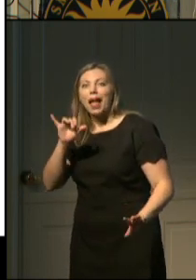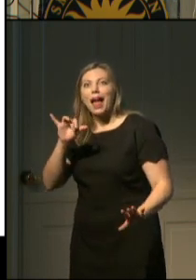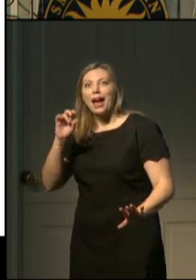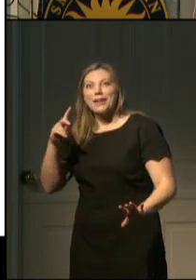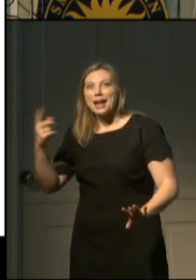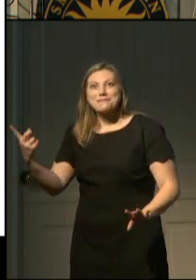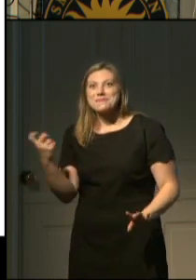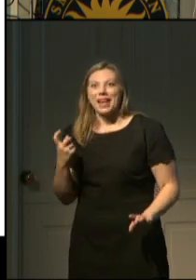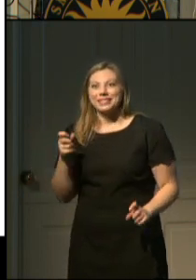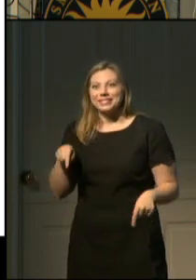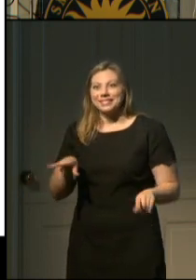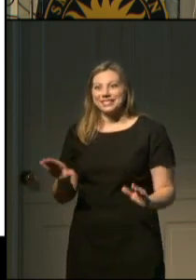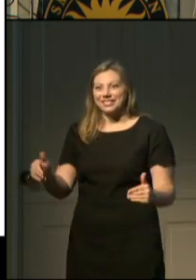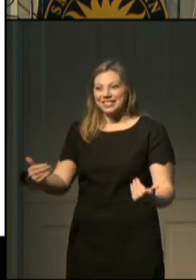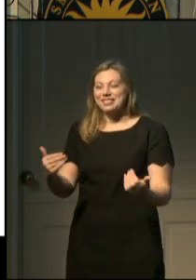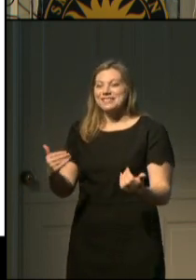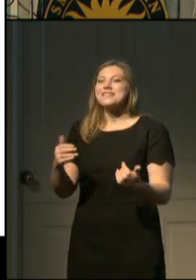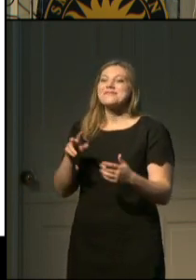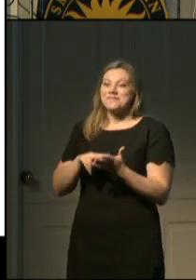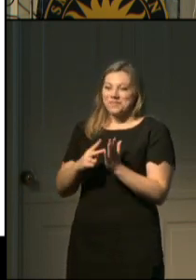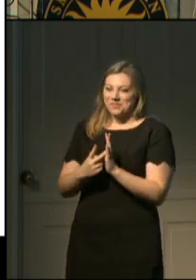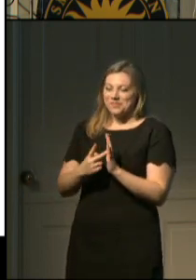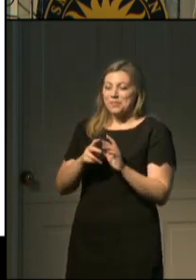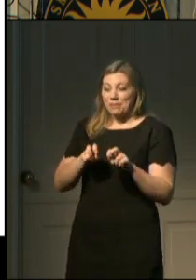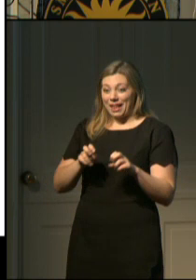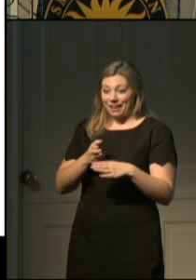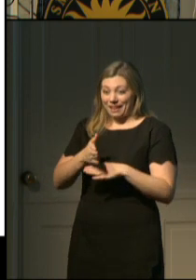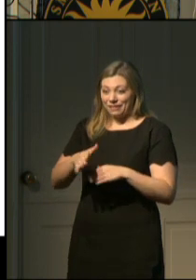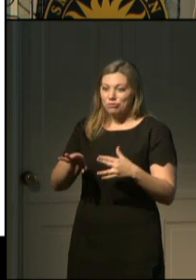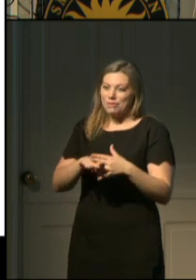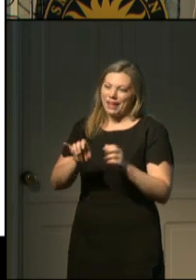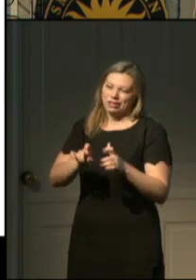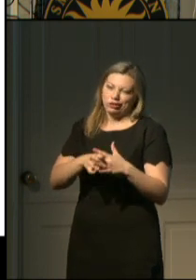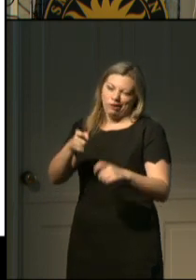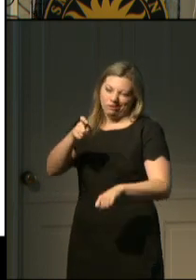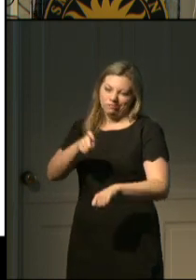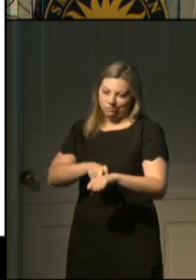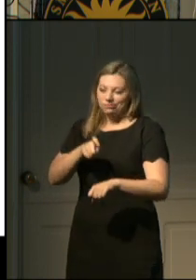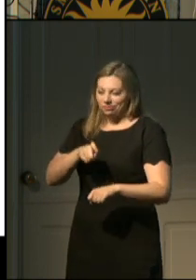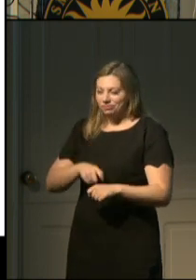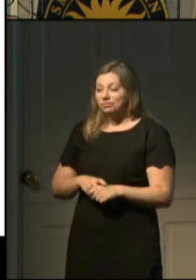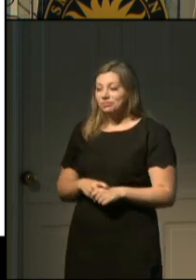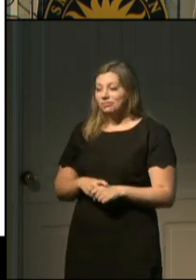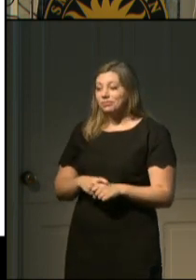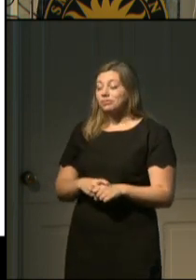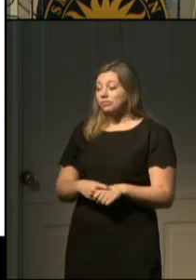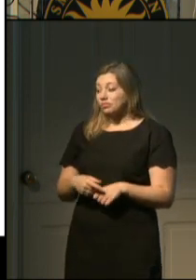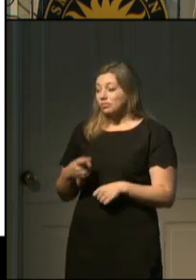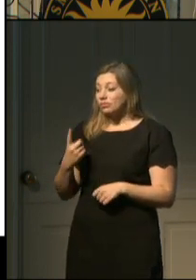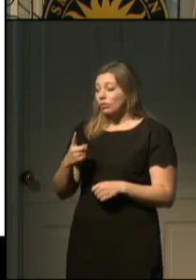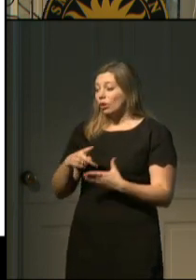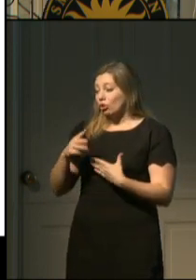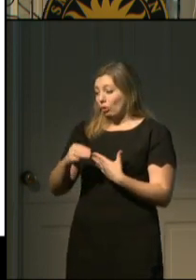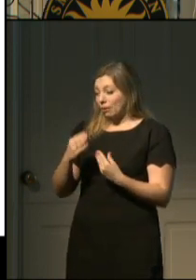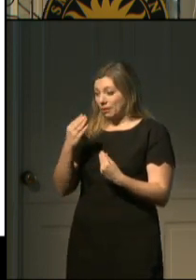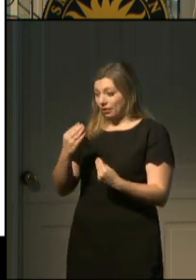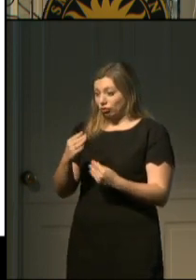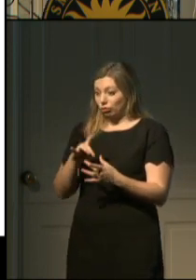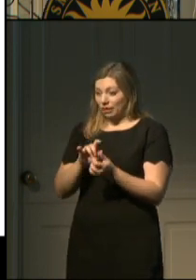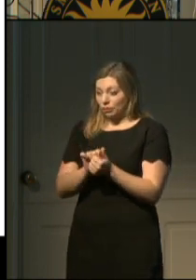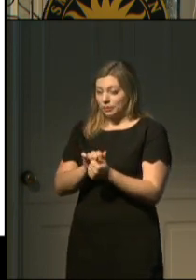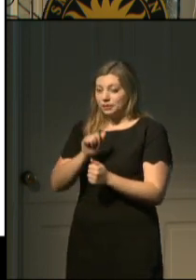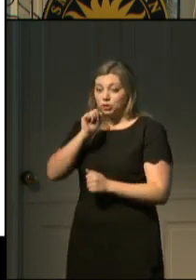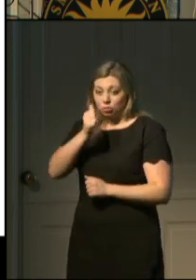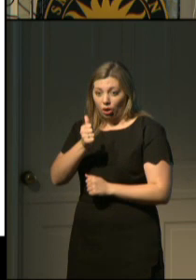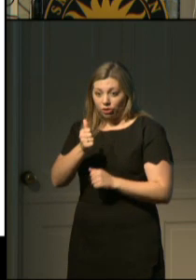the panels after breaks can get started on time. One program update for